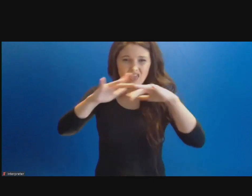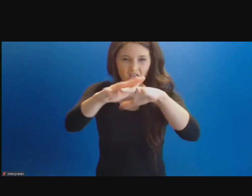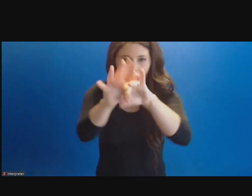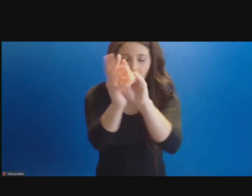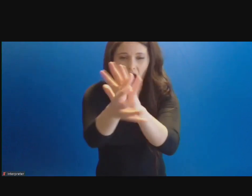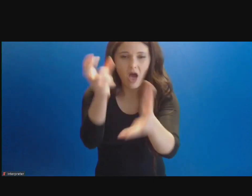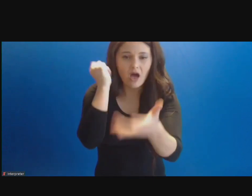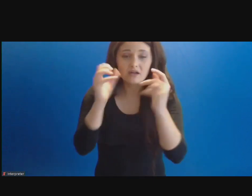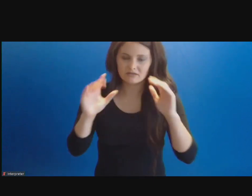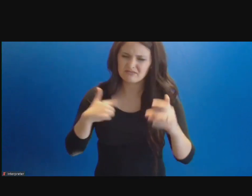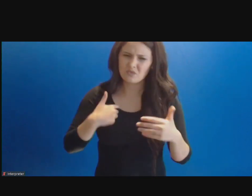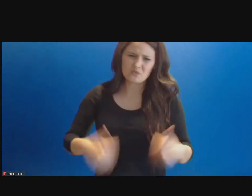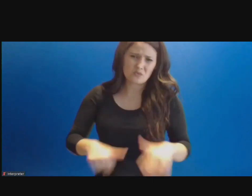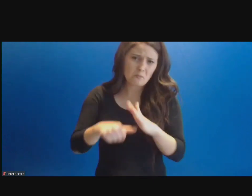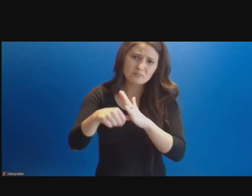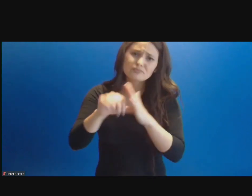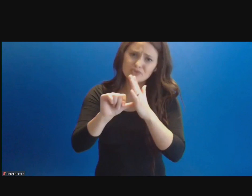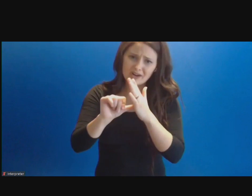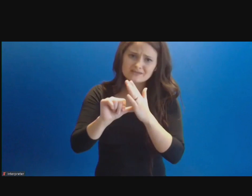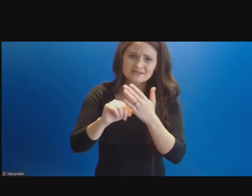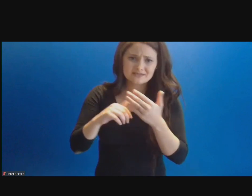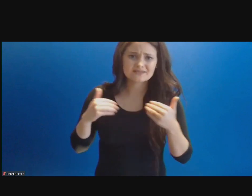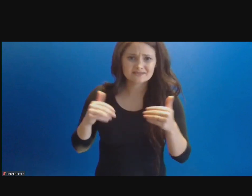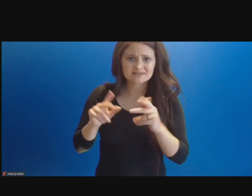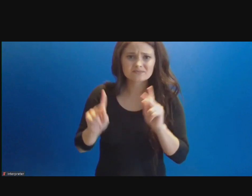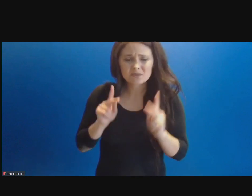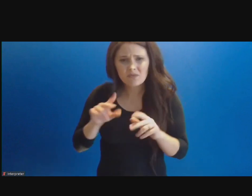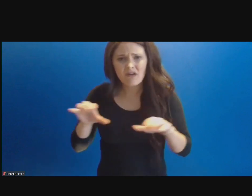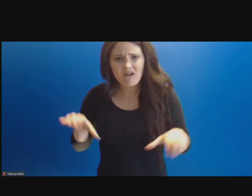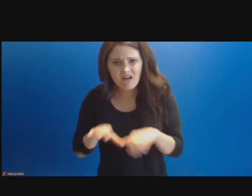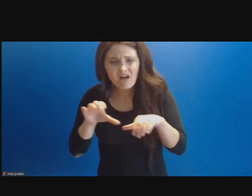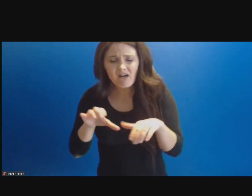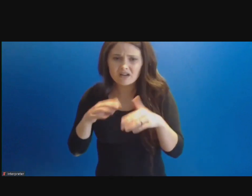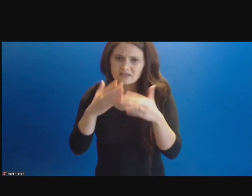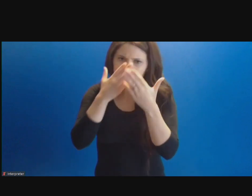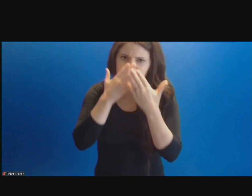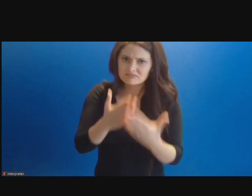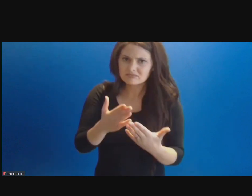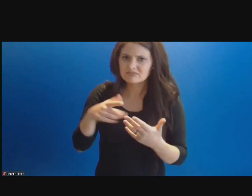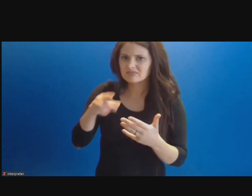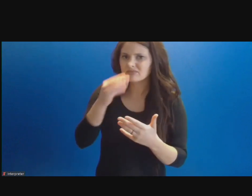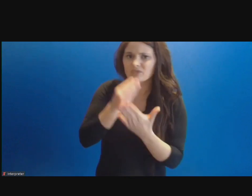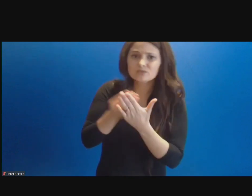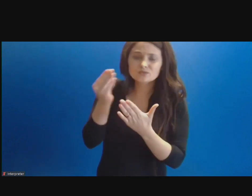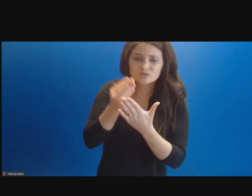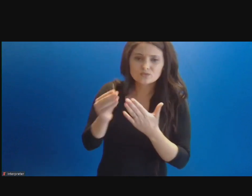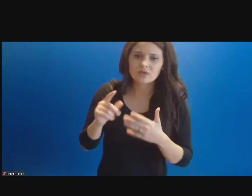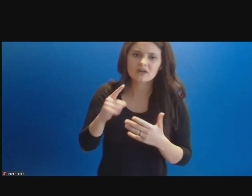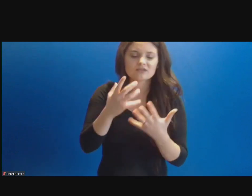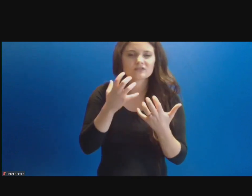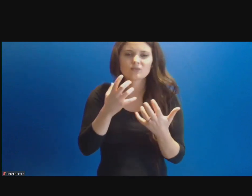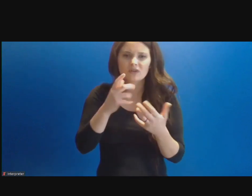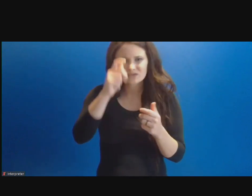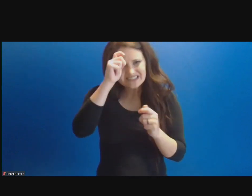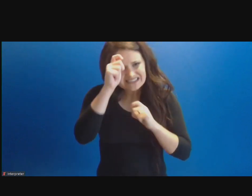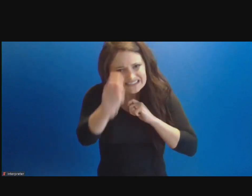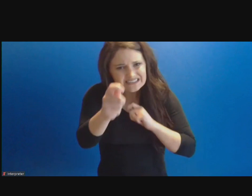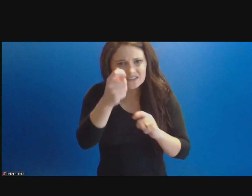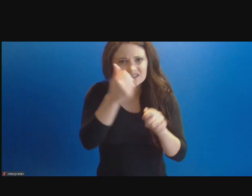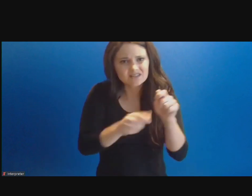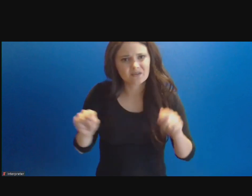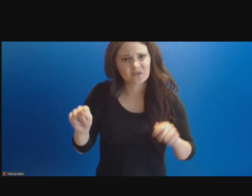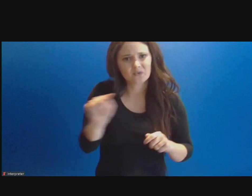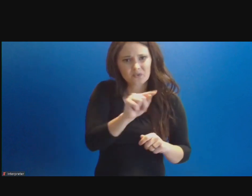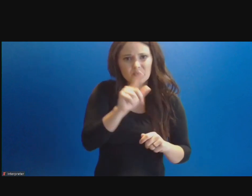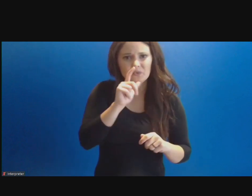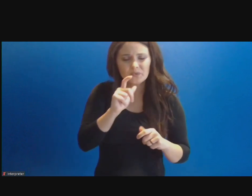was just really impressed with the way people were acting at the grocery store. And I just want to commend everybody